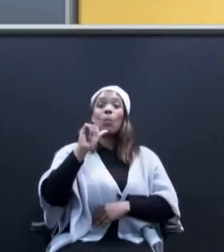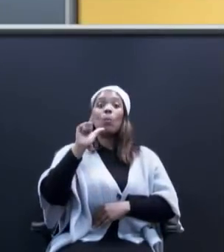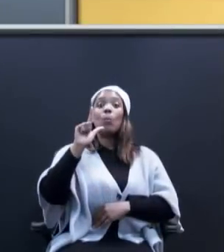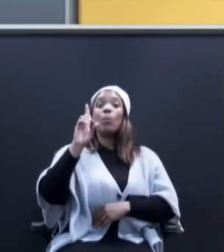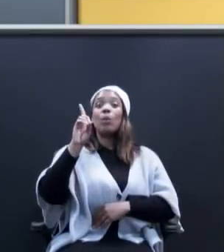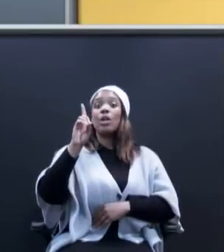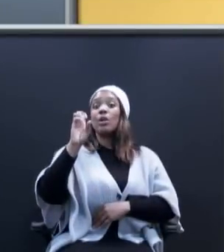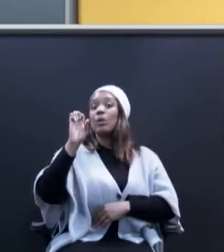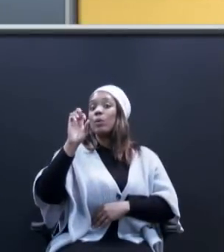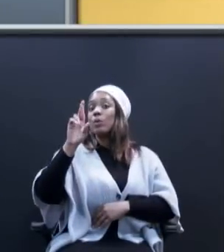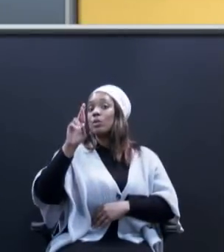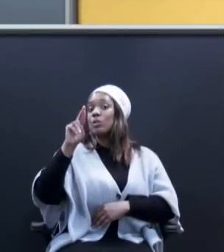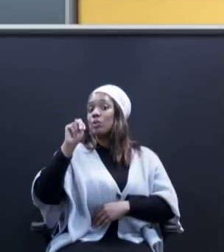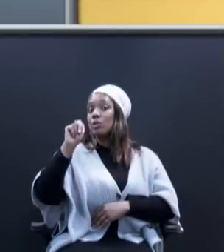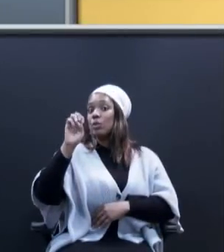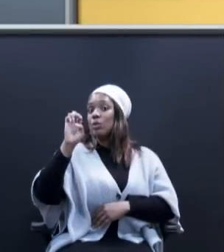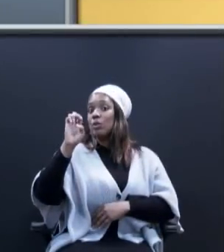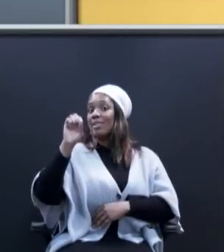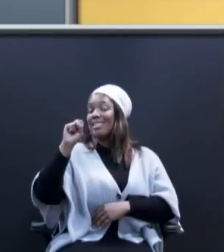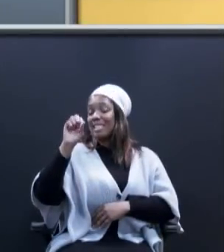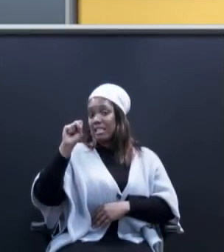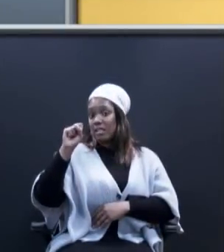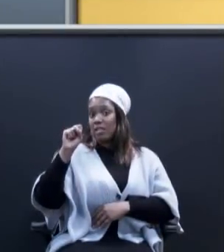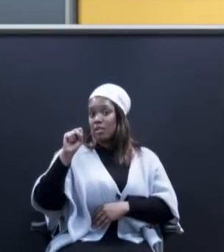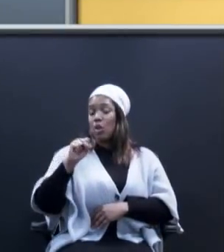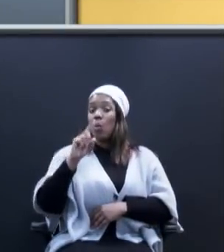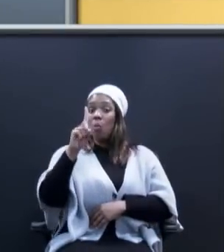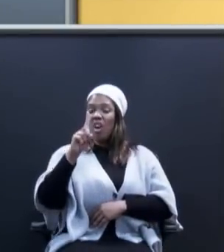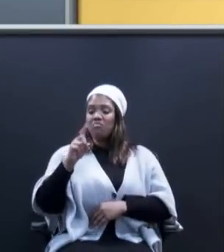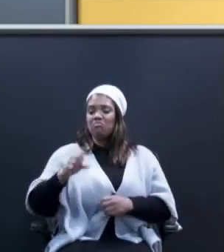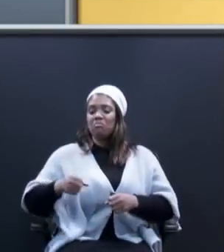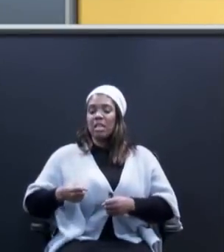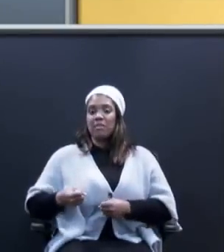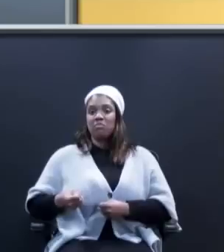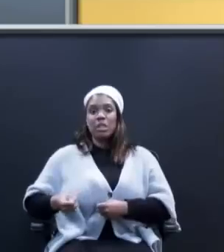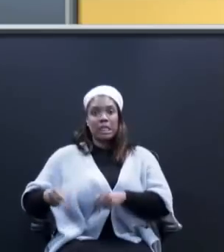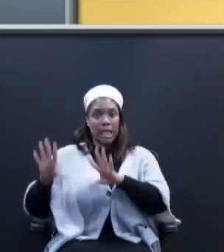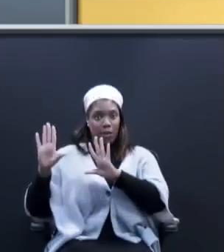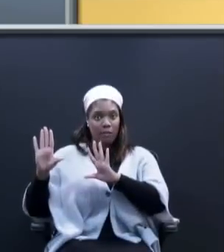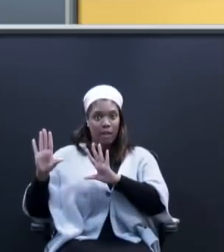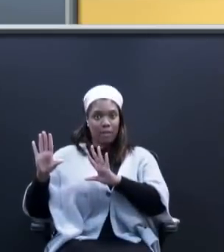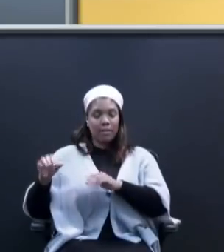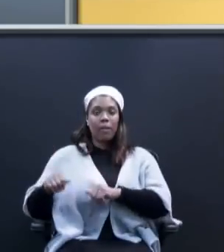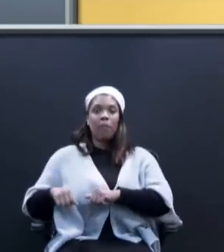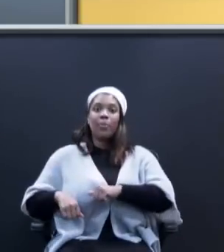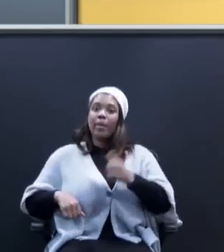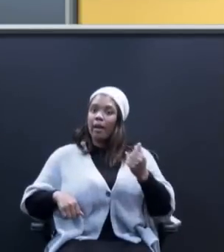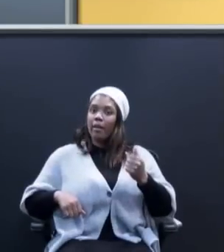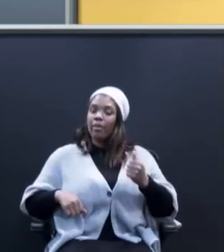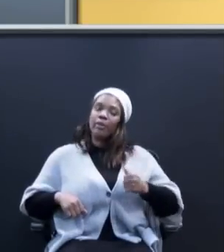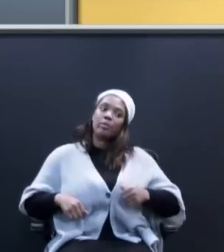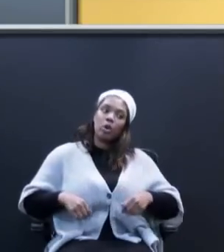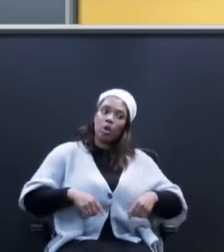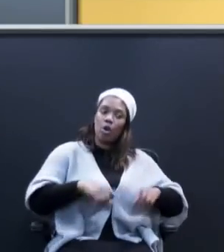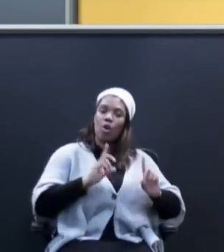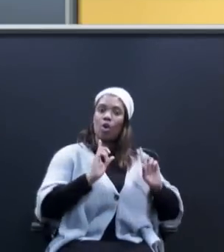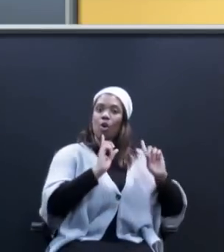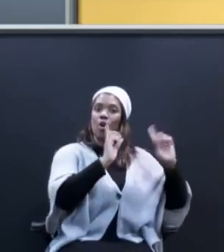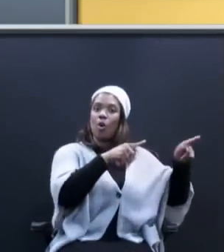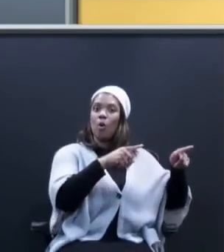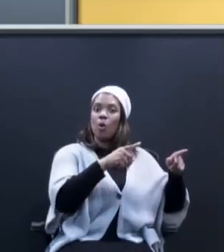sacrificed. Okay? So now, we're talking Jesus here. He's